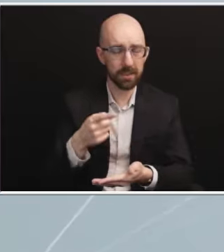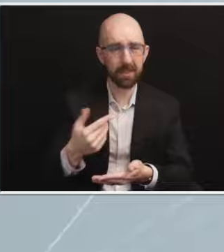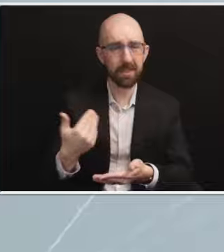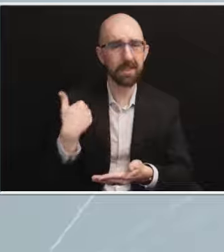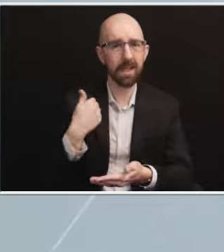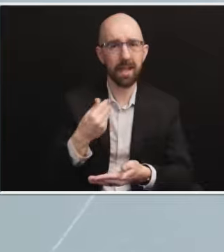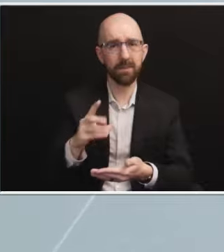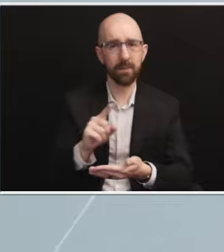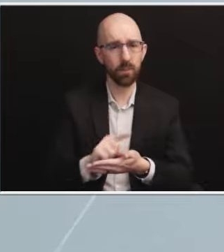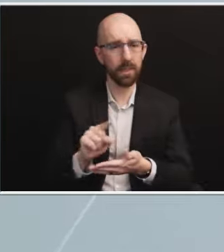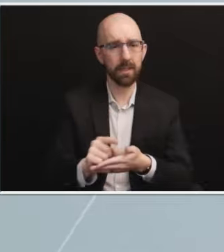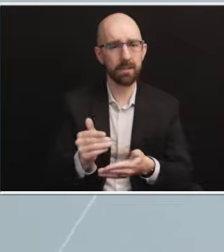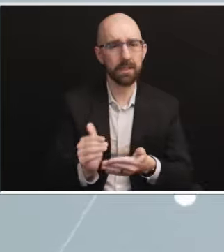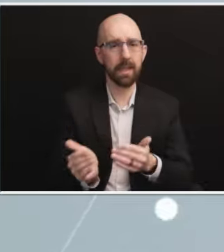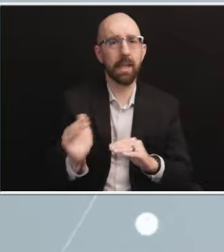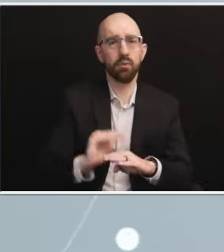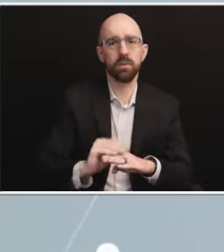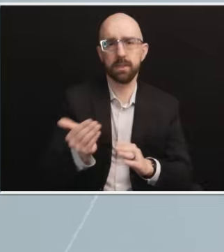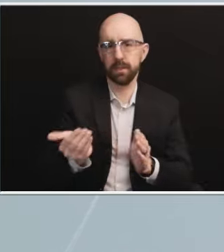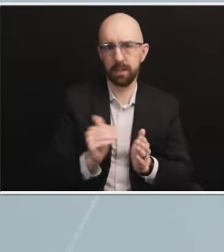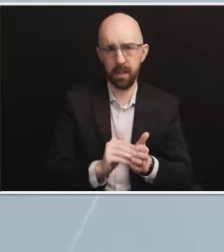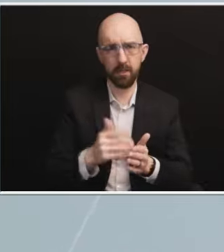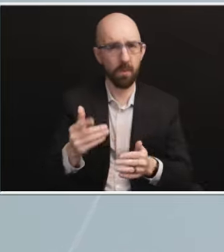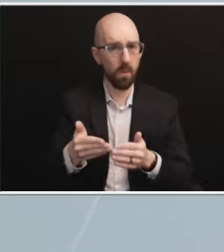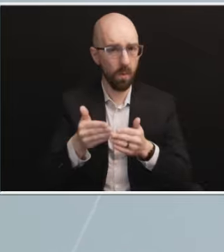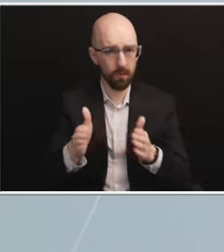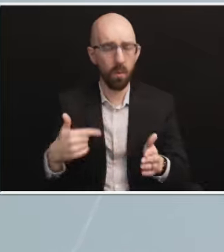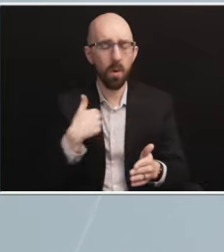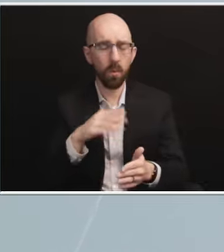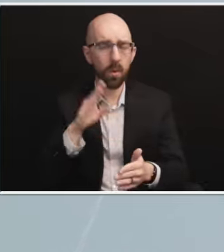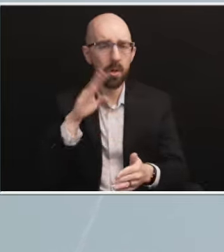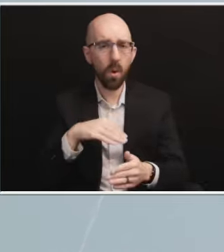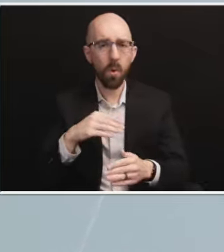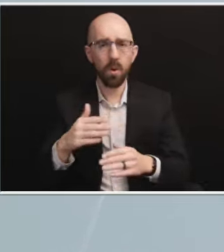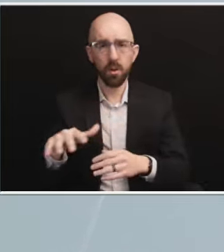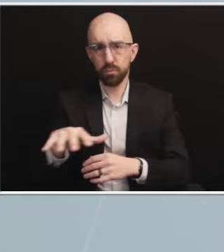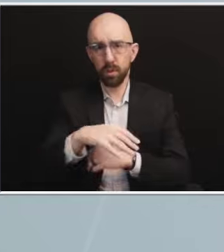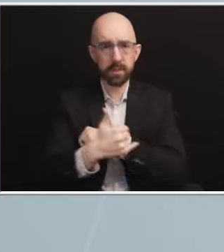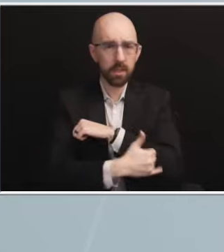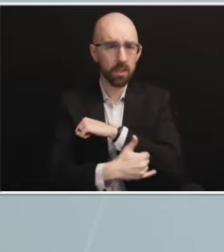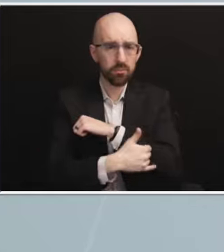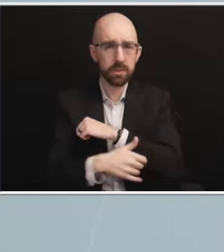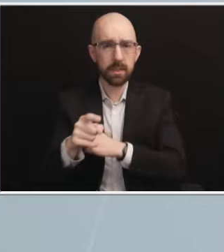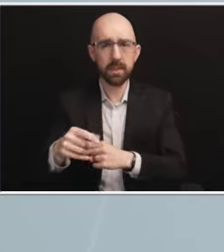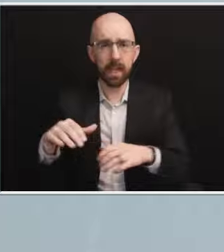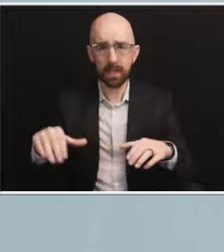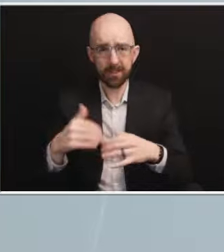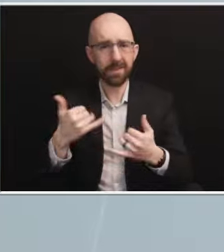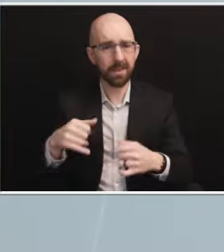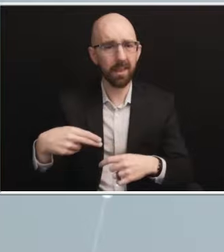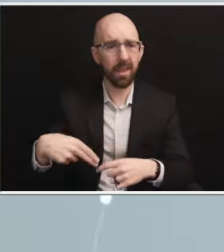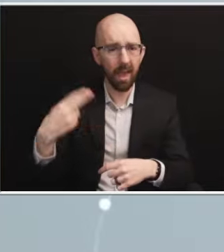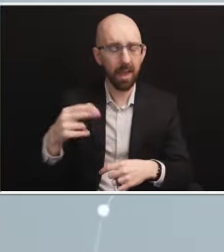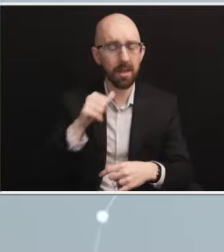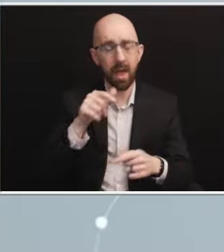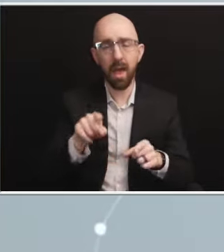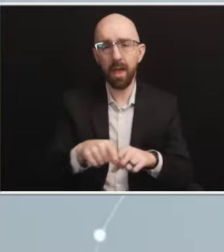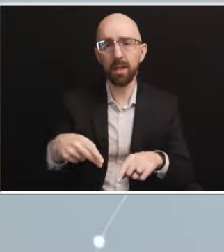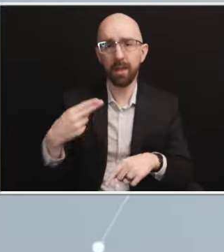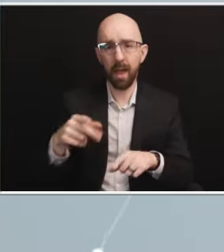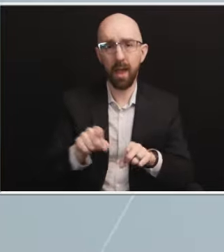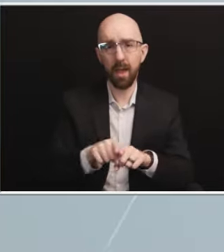slight increase again. But overall, we know that nationally activity still remains high, although not as high as a few weeks